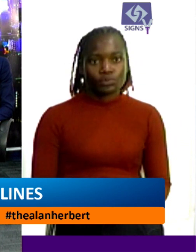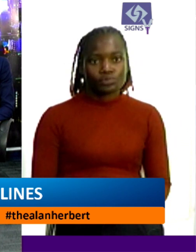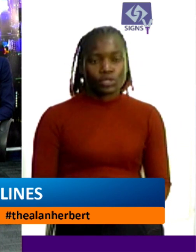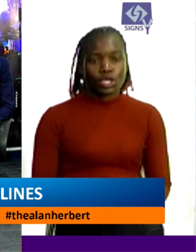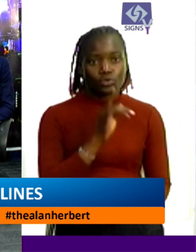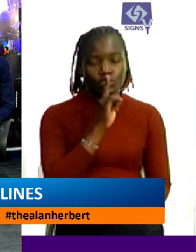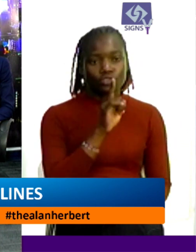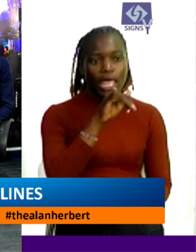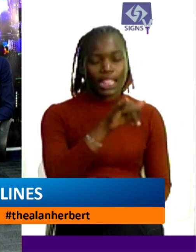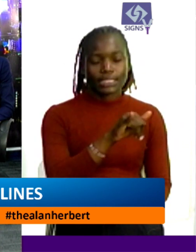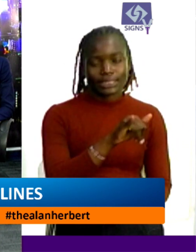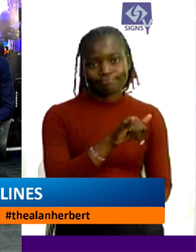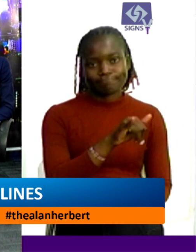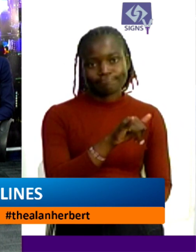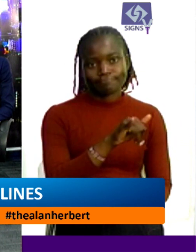to make sure that one,